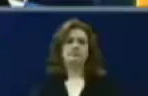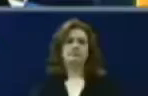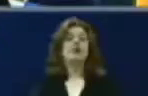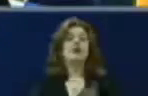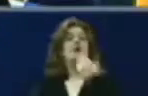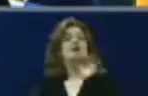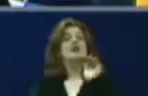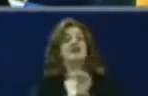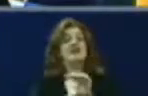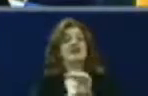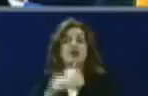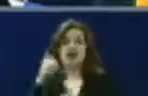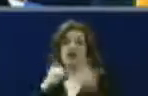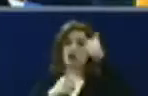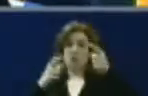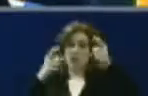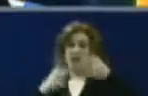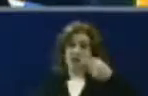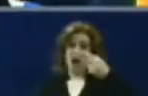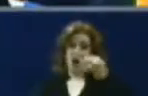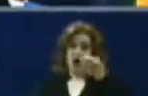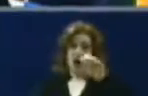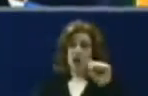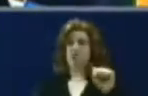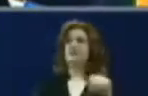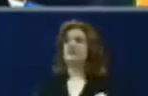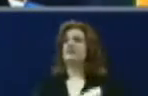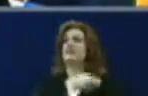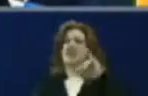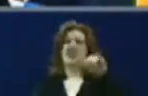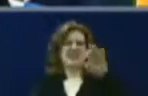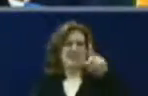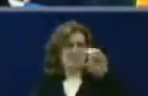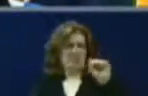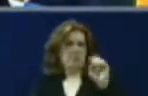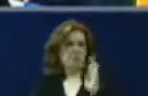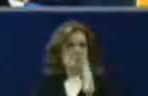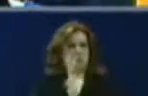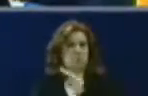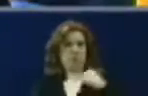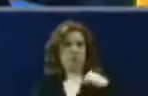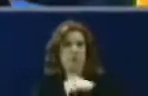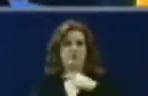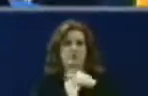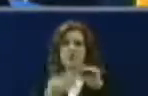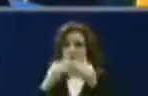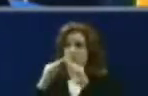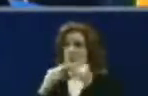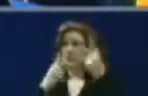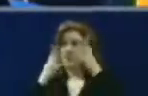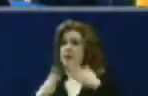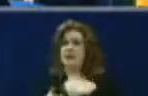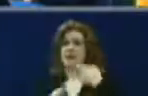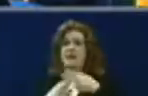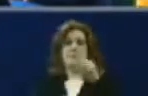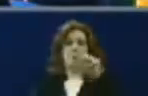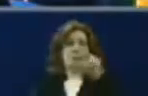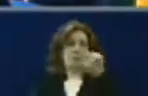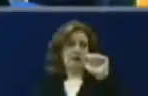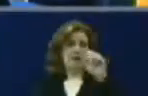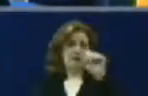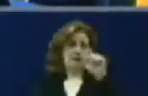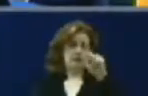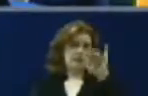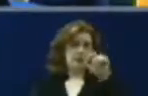Good evening, Superintendent Hargens, JCBS board members, and community guests. My name is Maria Salama, and I am a student